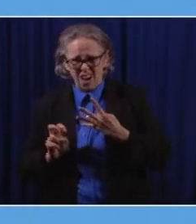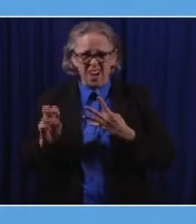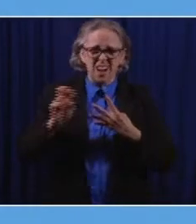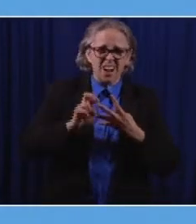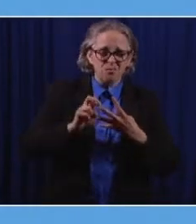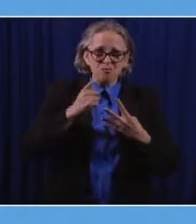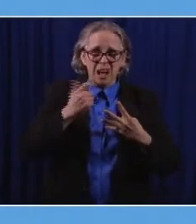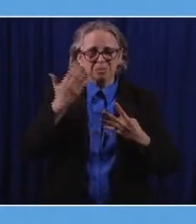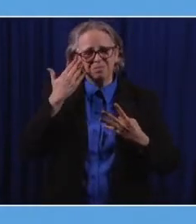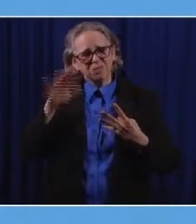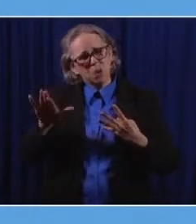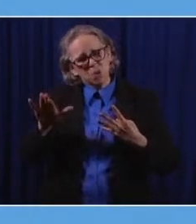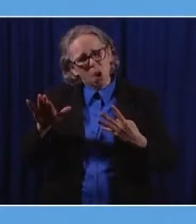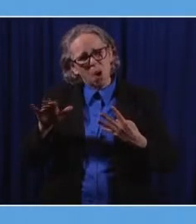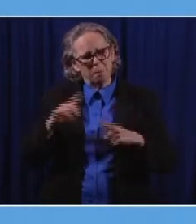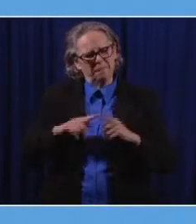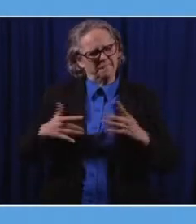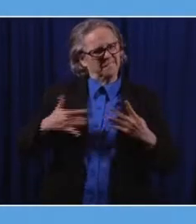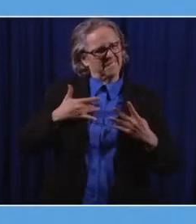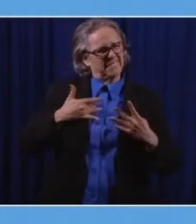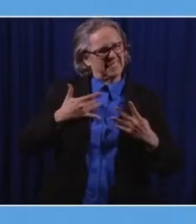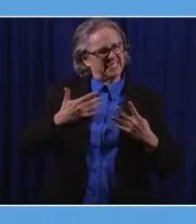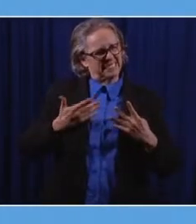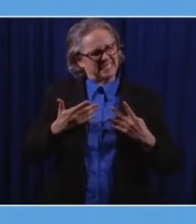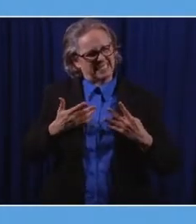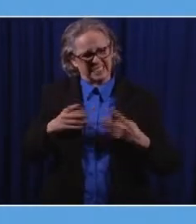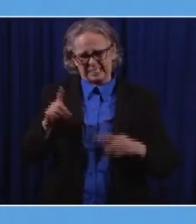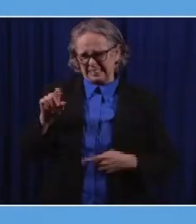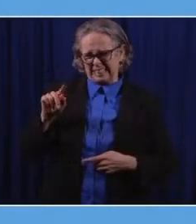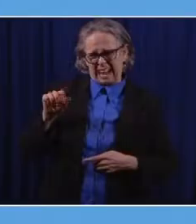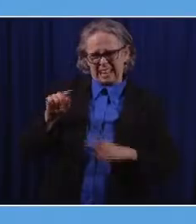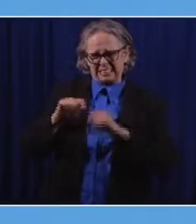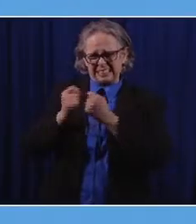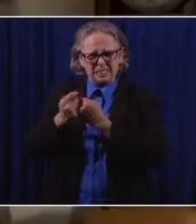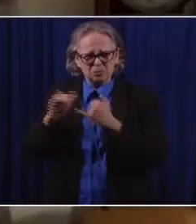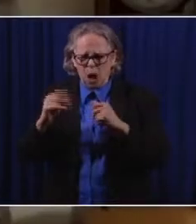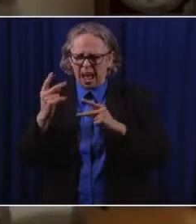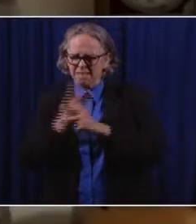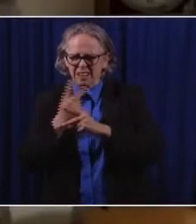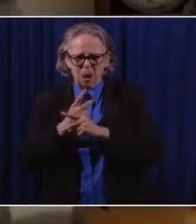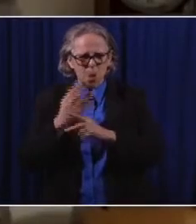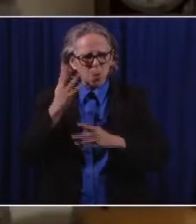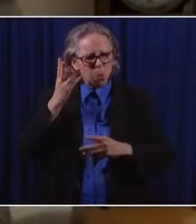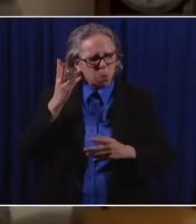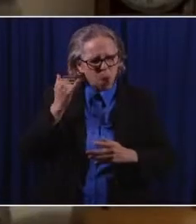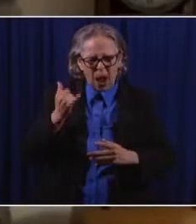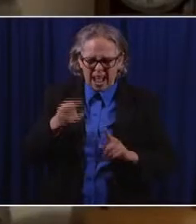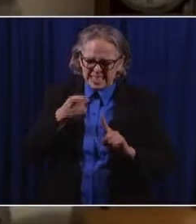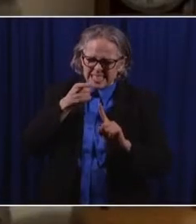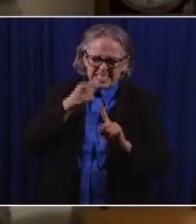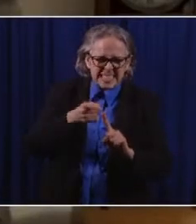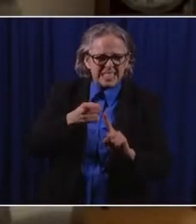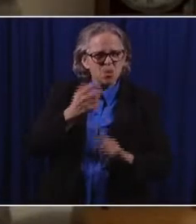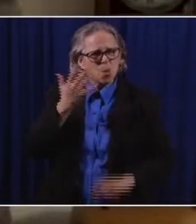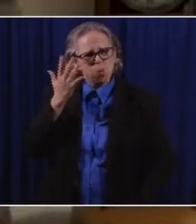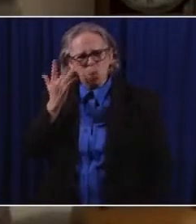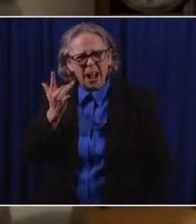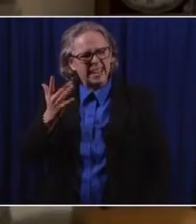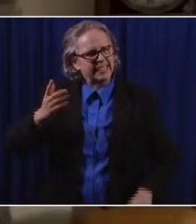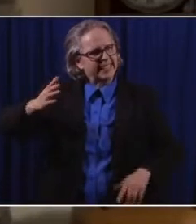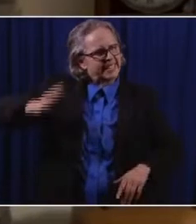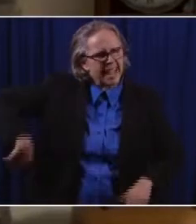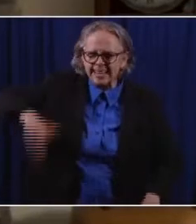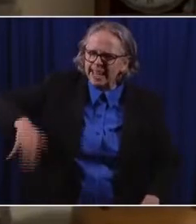We really, our data team cannot tell that at this point. Our colleges are doing a good job.